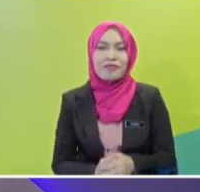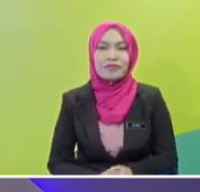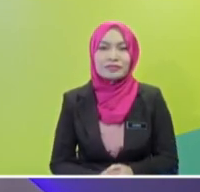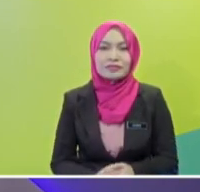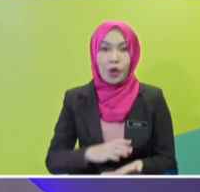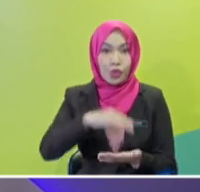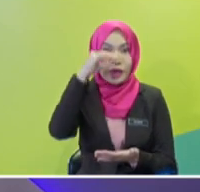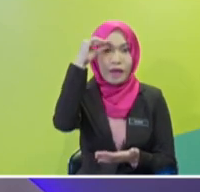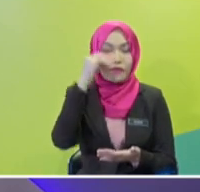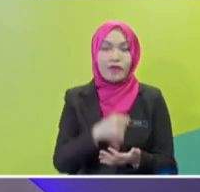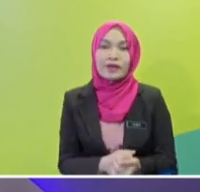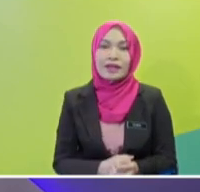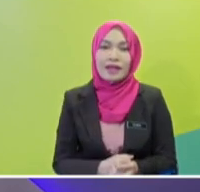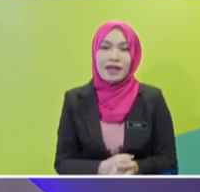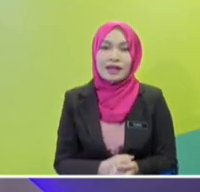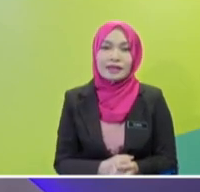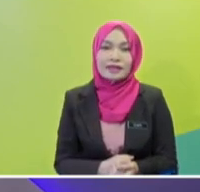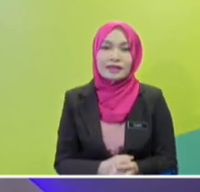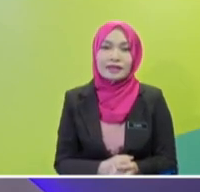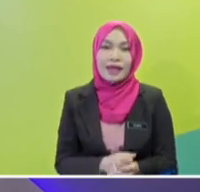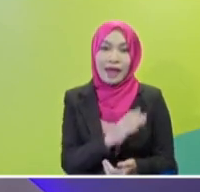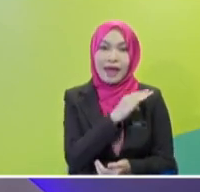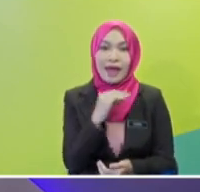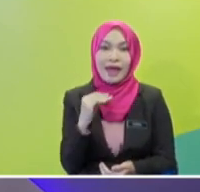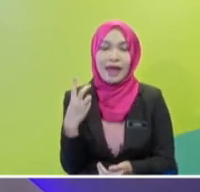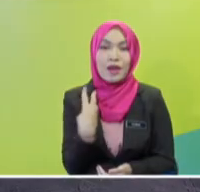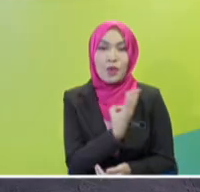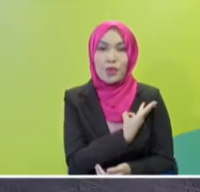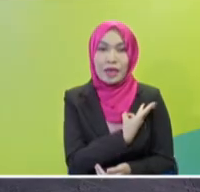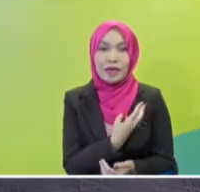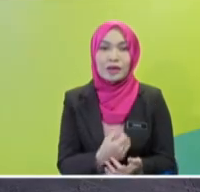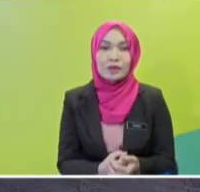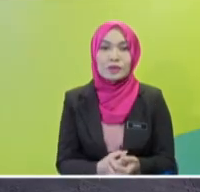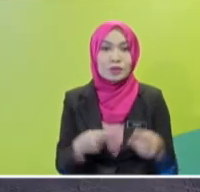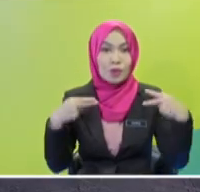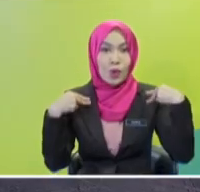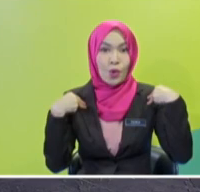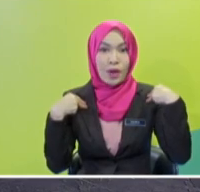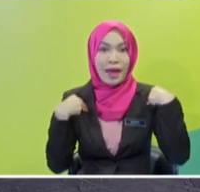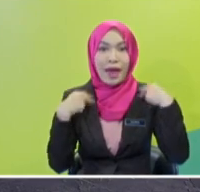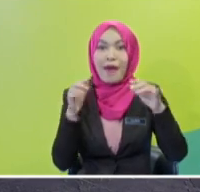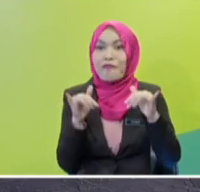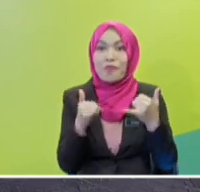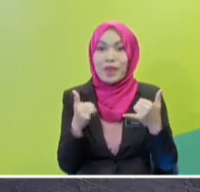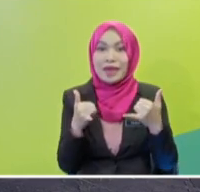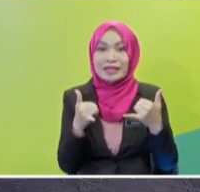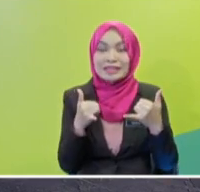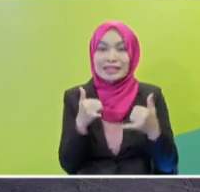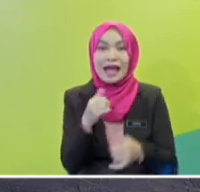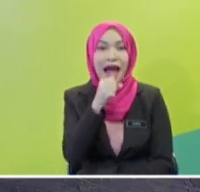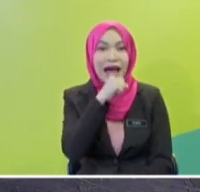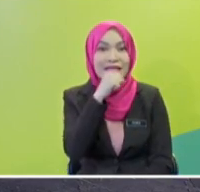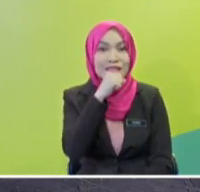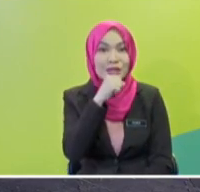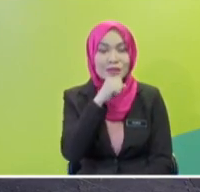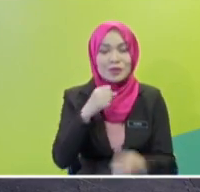We wrote, this is a dress. Yes. And we also have played the ice cream scoop game. Yes, yeah, my the